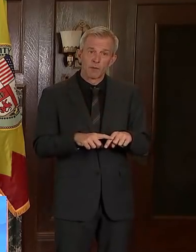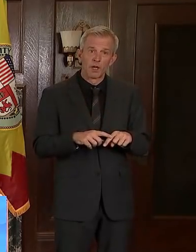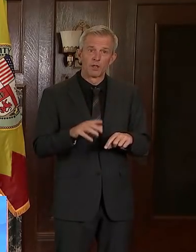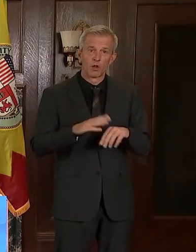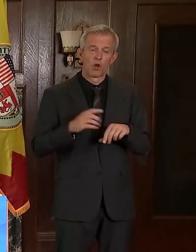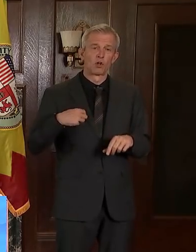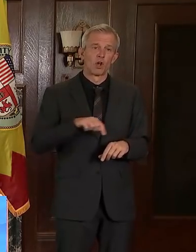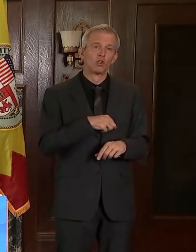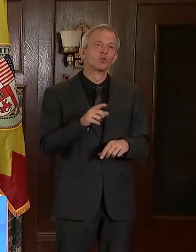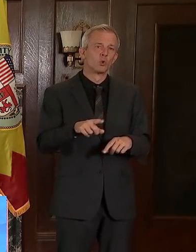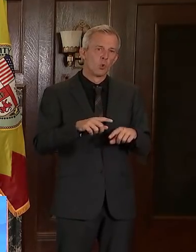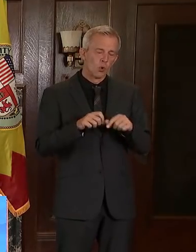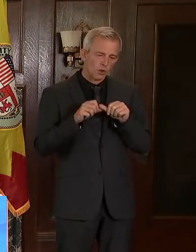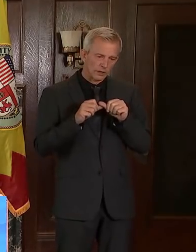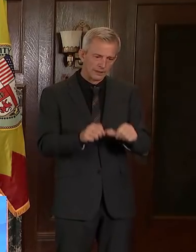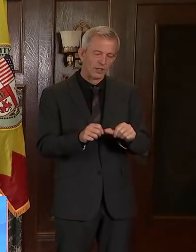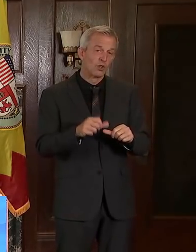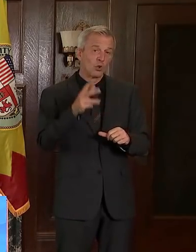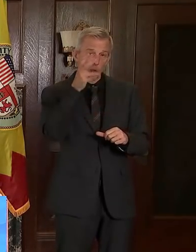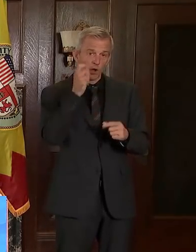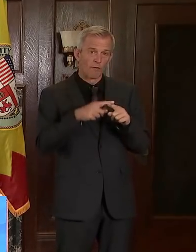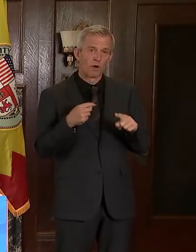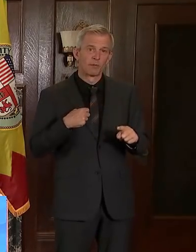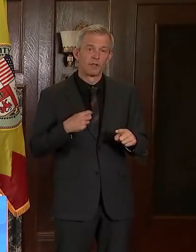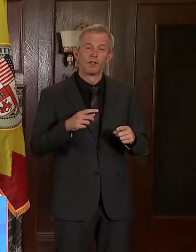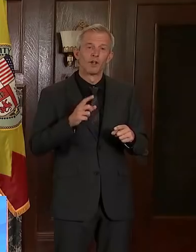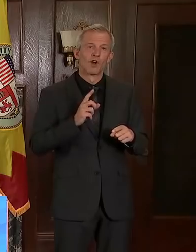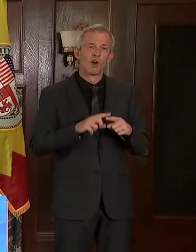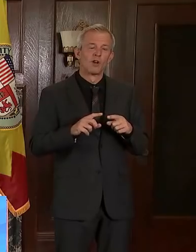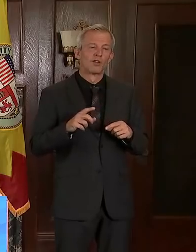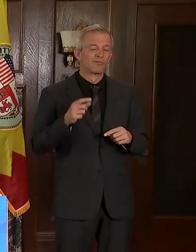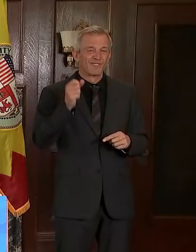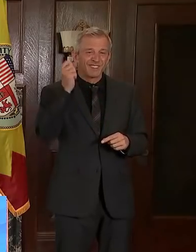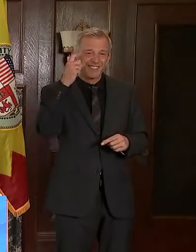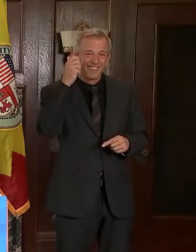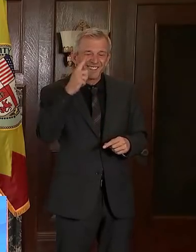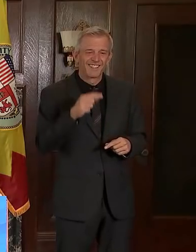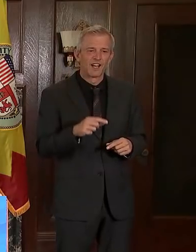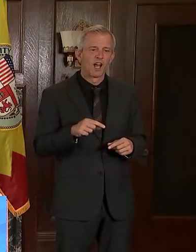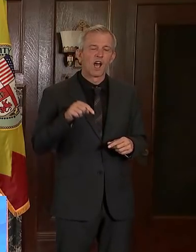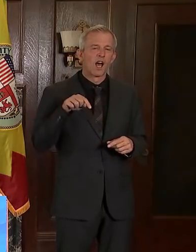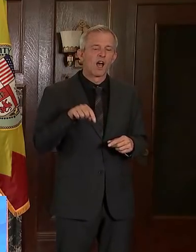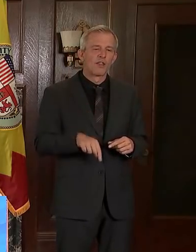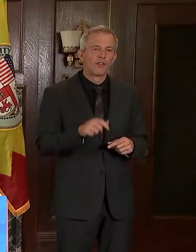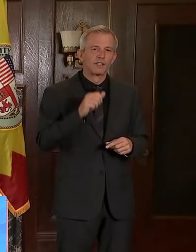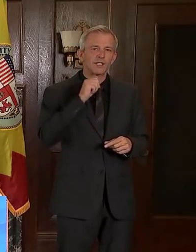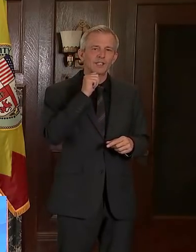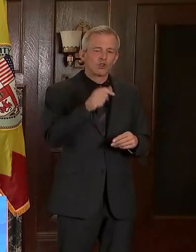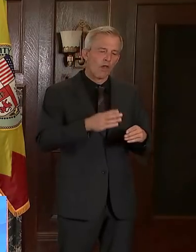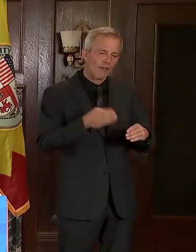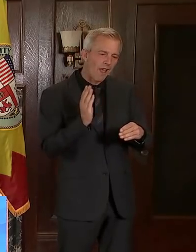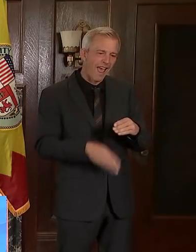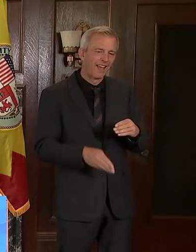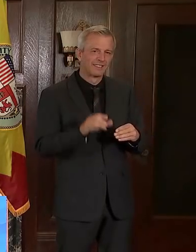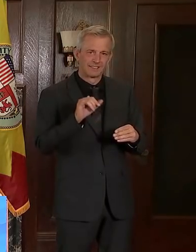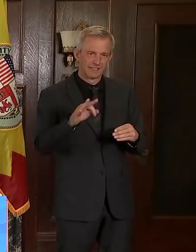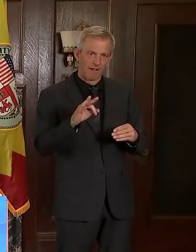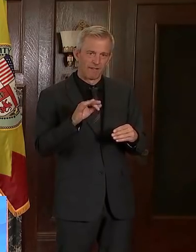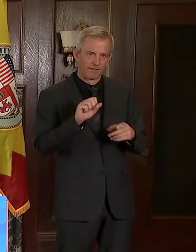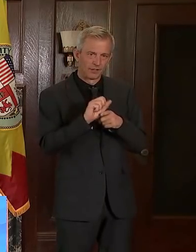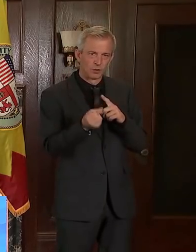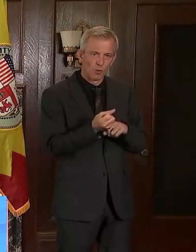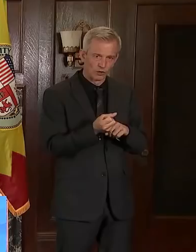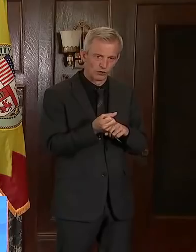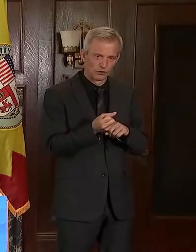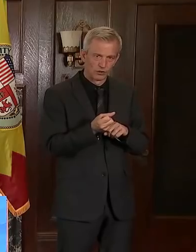me. But to paraphrase Winston Churchill, this is not the beginning of the end, but it is perhaps the end,